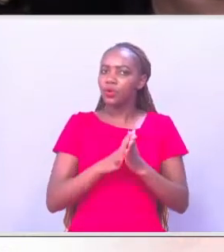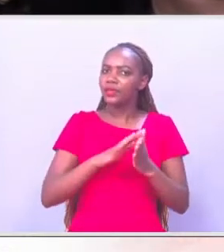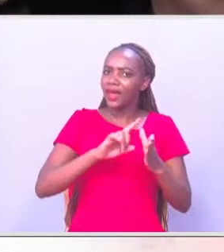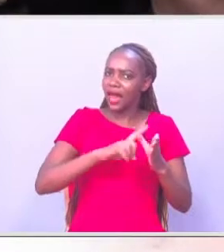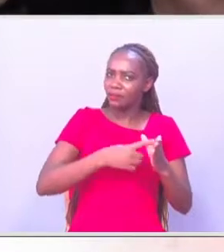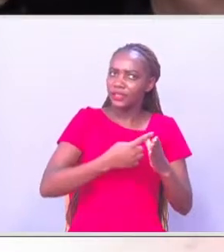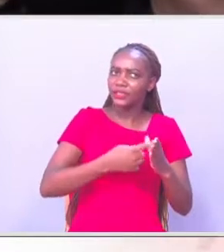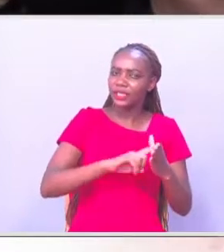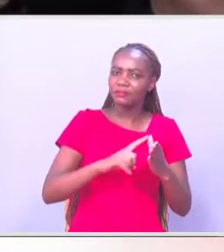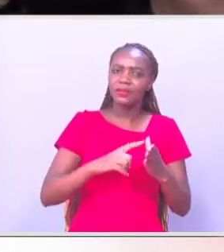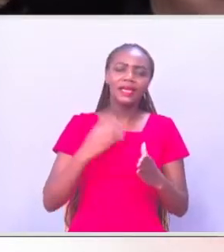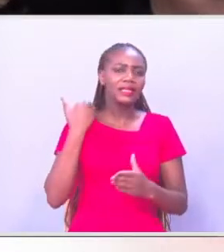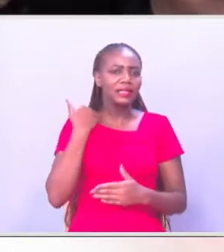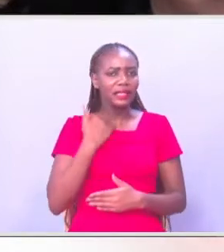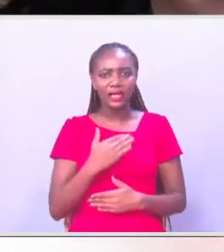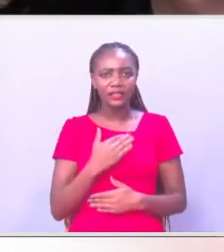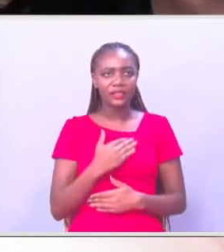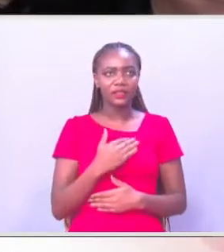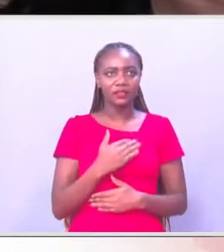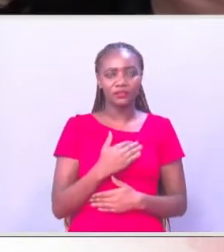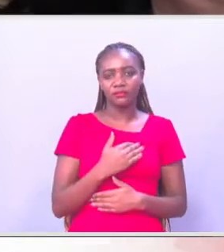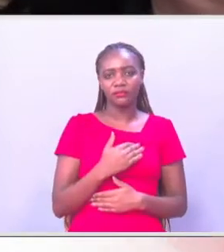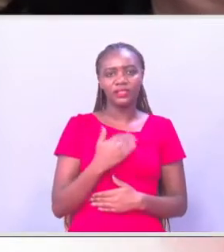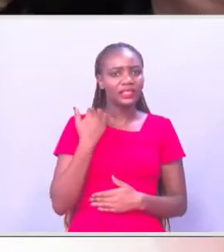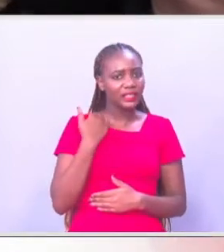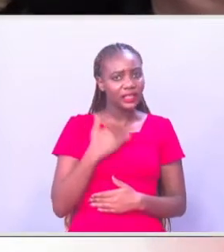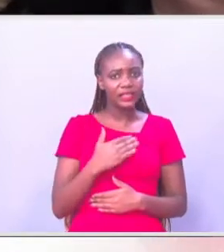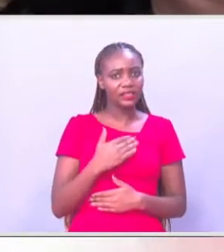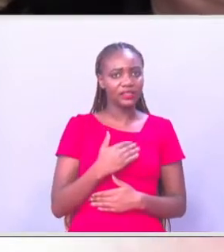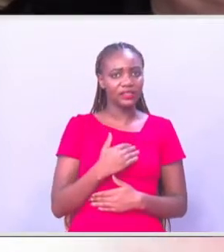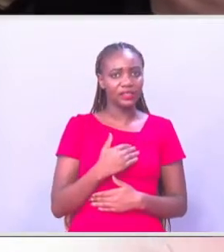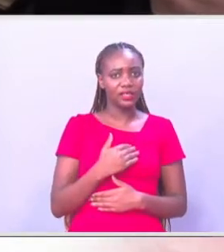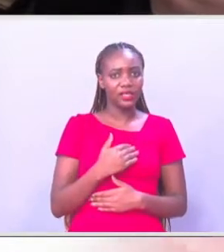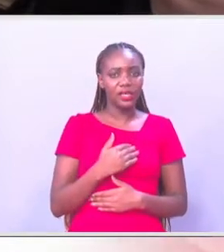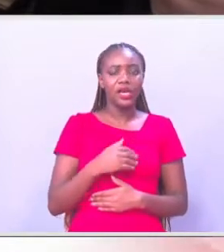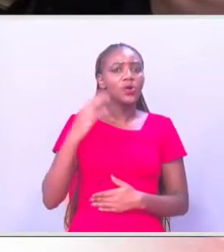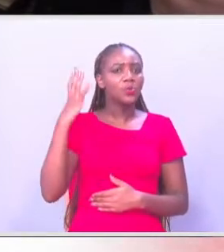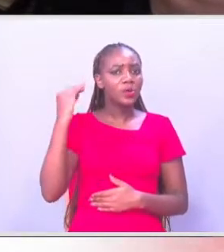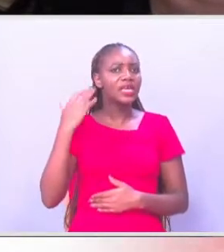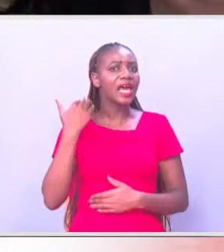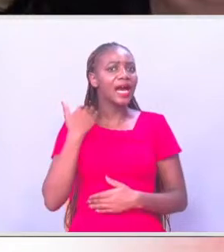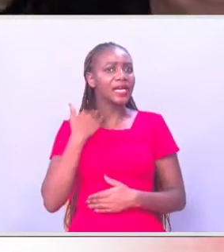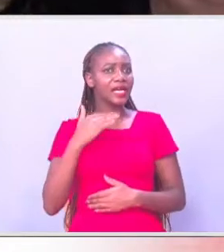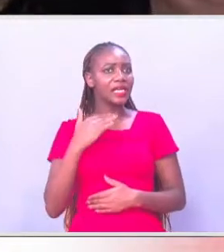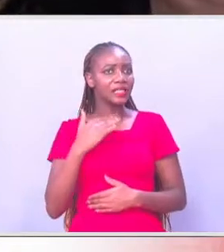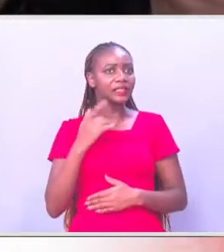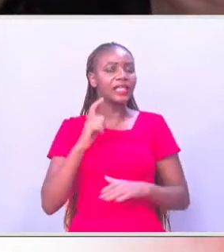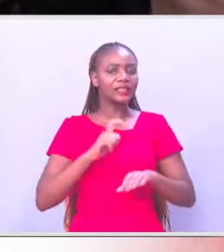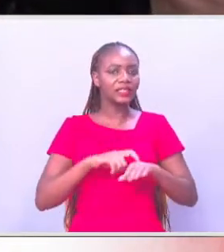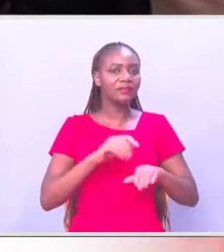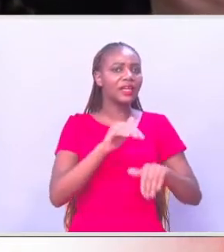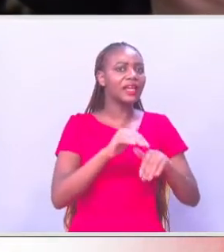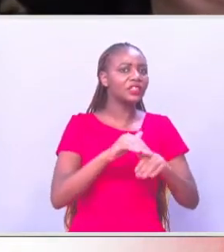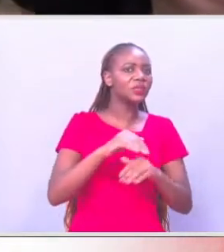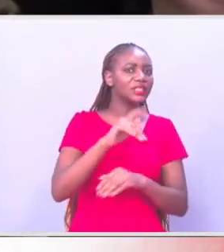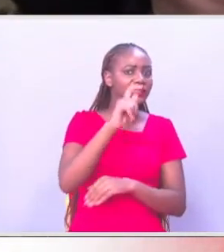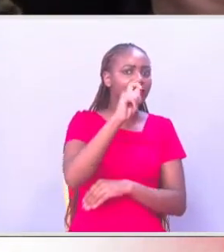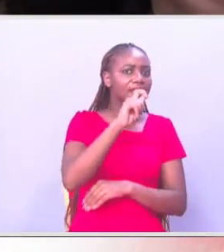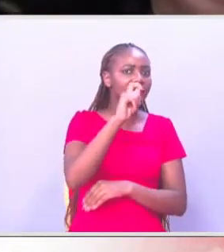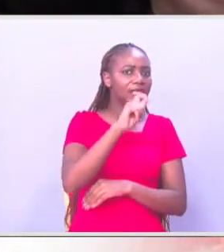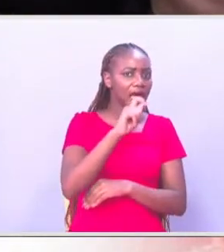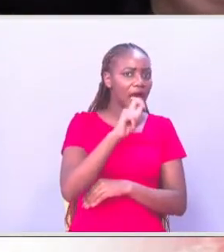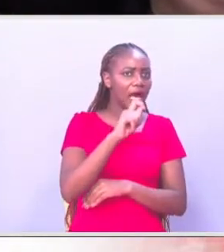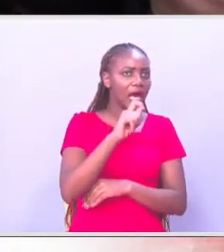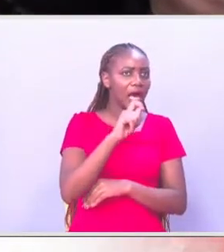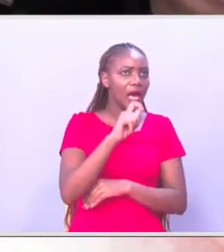are killed for ritual purposes. That's the time we hear killings when there are elections around Tanzania, when you hear